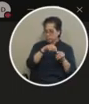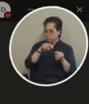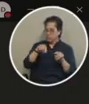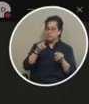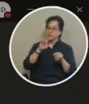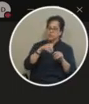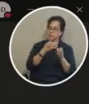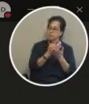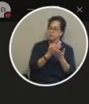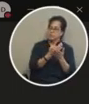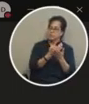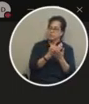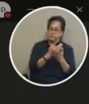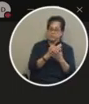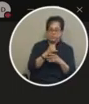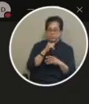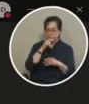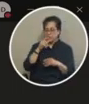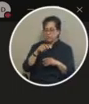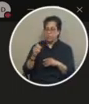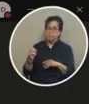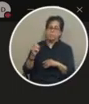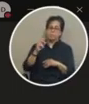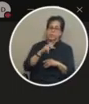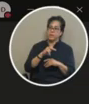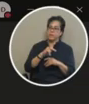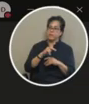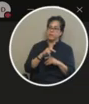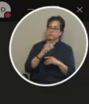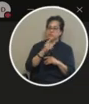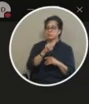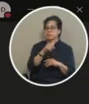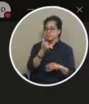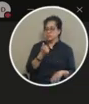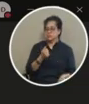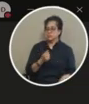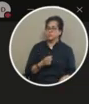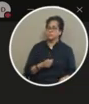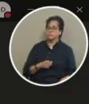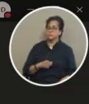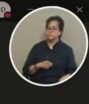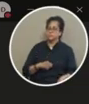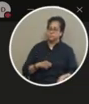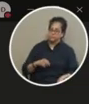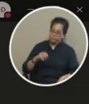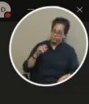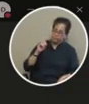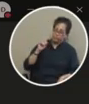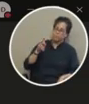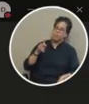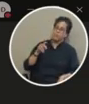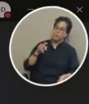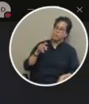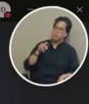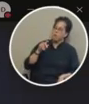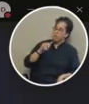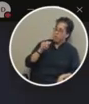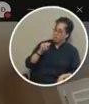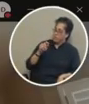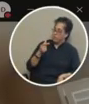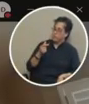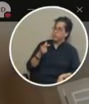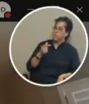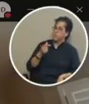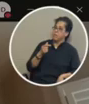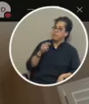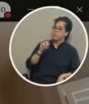funds are for, not necessarily to bring back additional routes. Okay, thank you for that. I would like